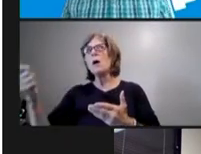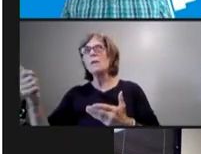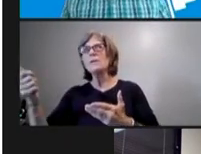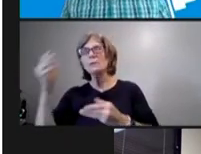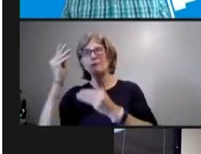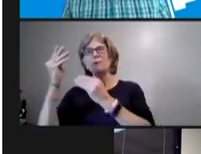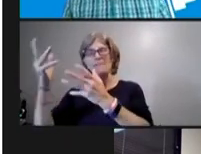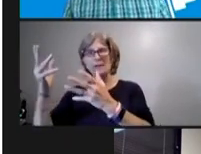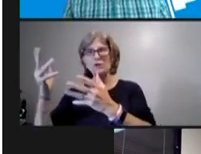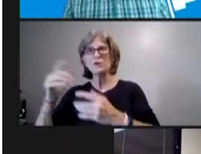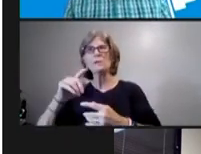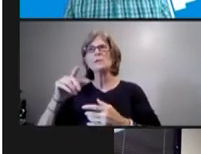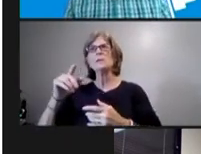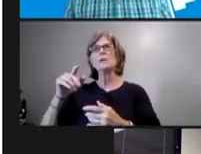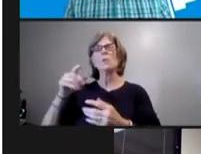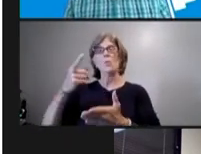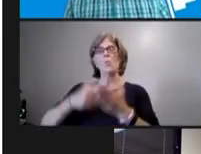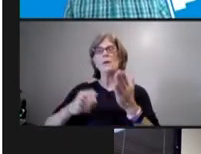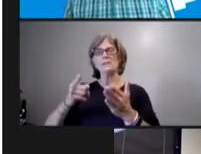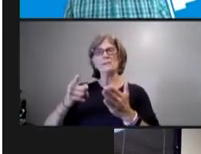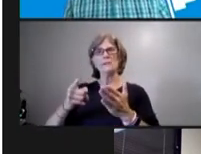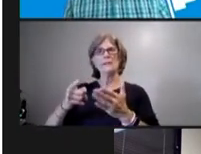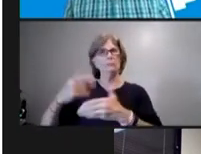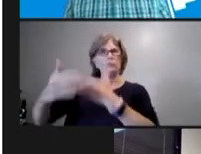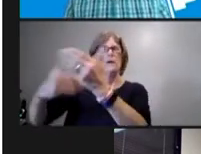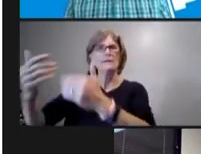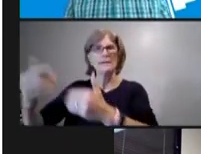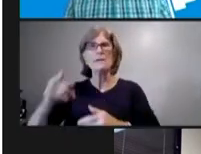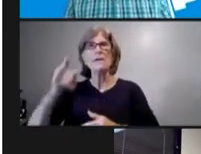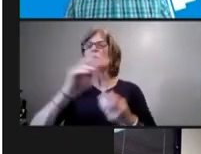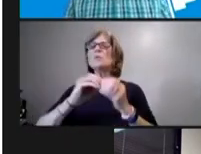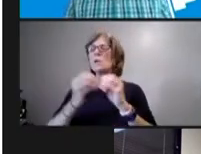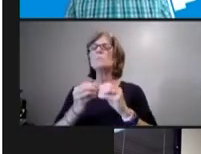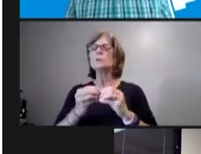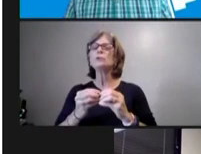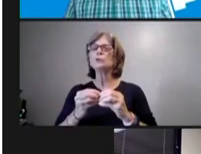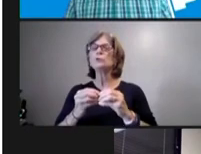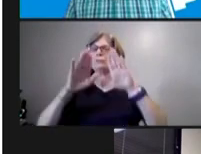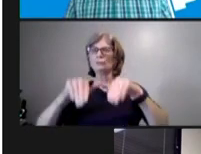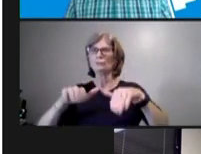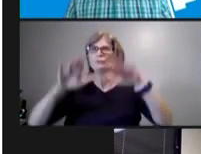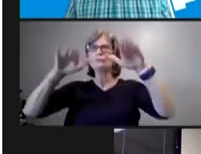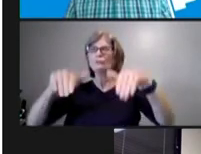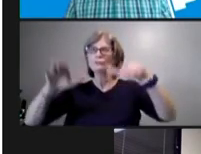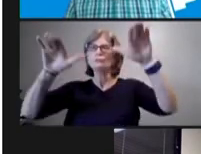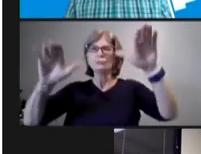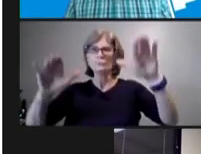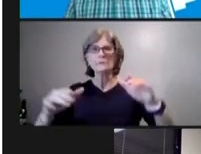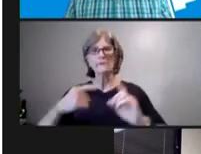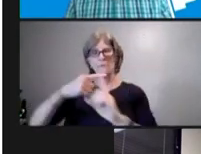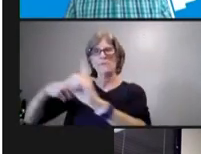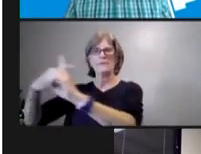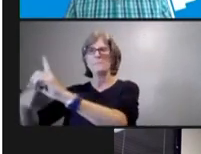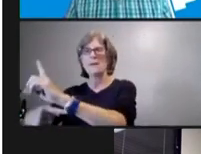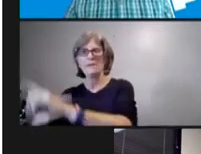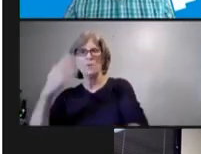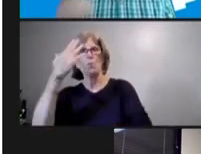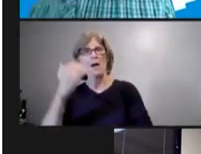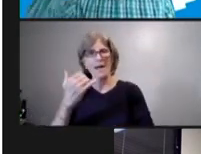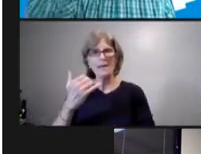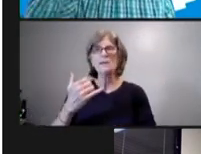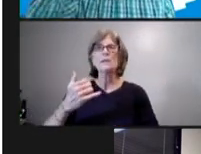committed and closed and what's in the pipeline. And these numbers do fluctuate a little bit from month to month as projects